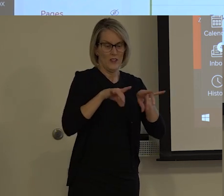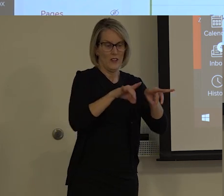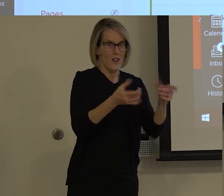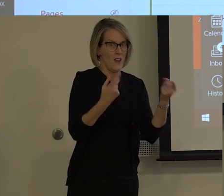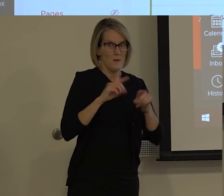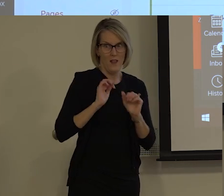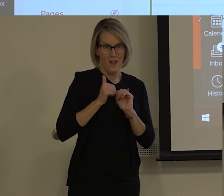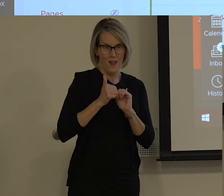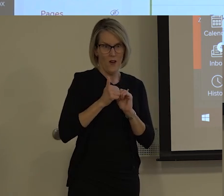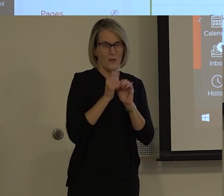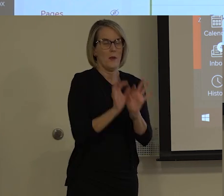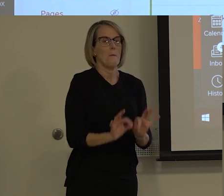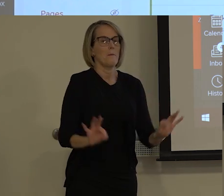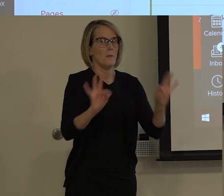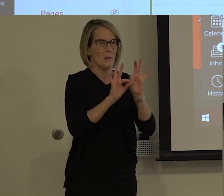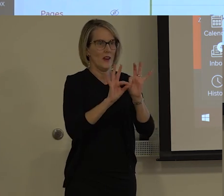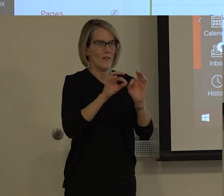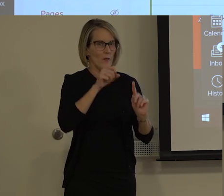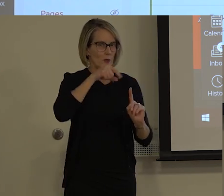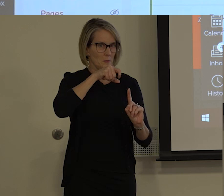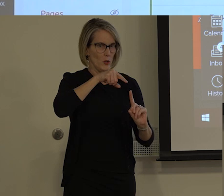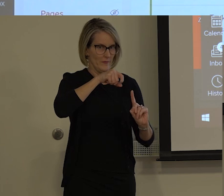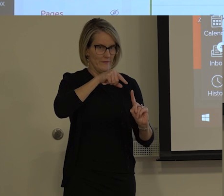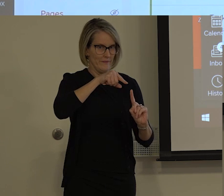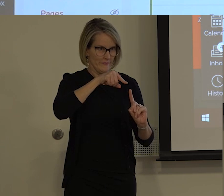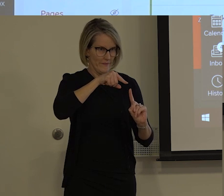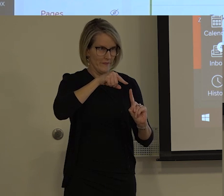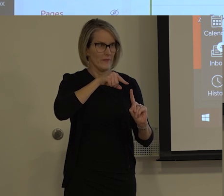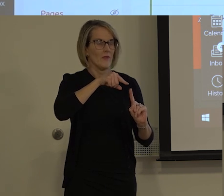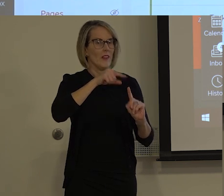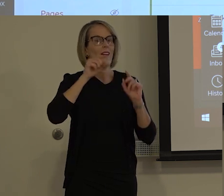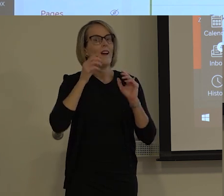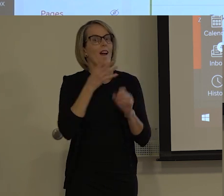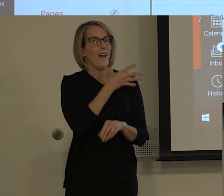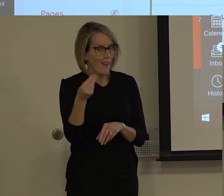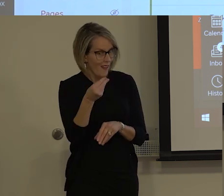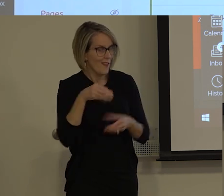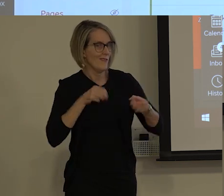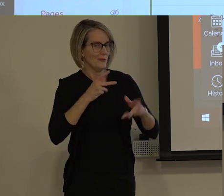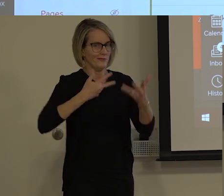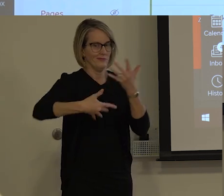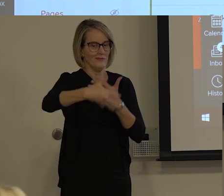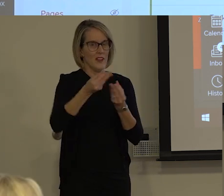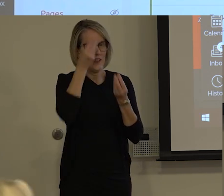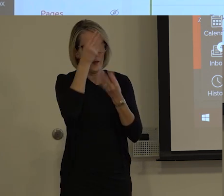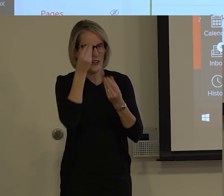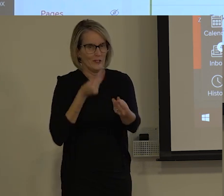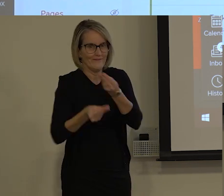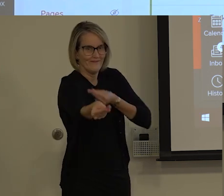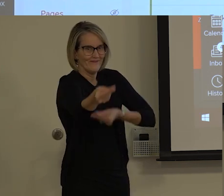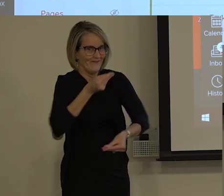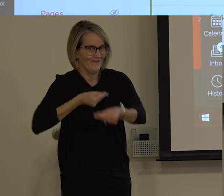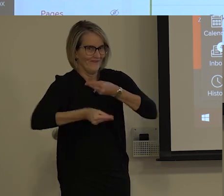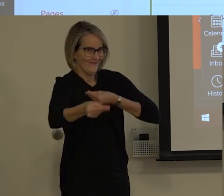meaningful input. We know that language acquisition happens best with ample opportunities for the exchange of information. And we also know that language acquisition happens best when